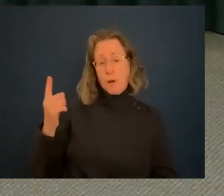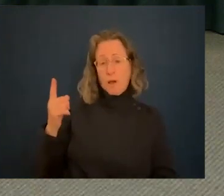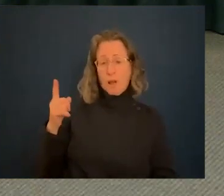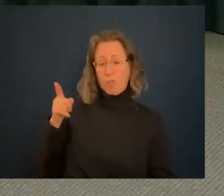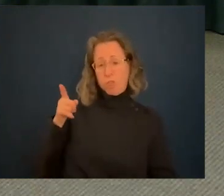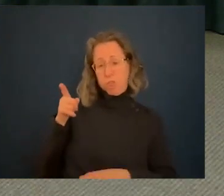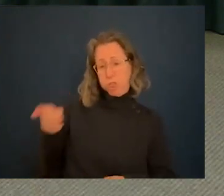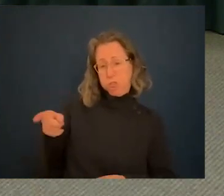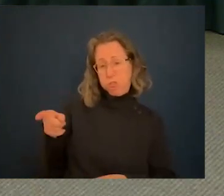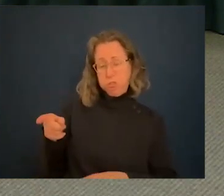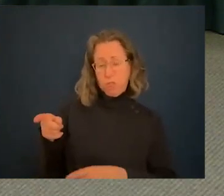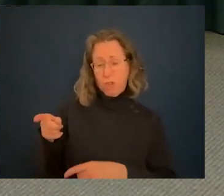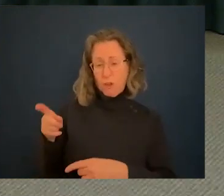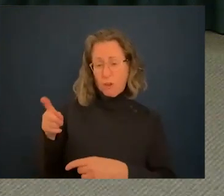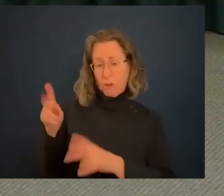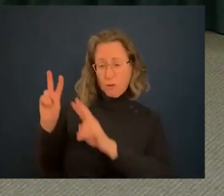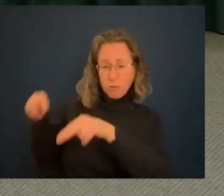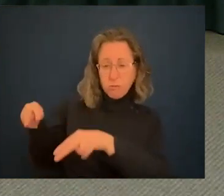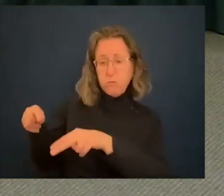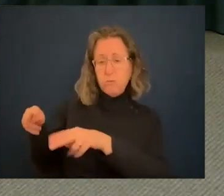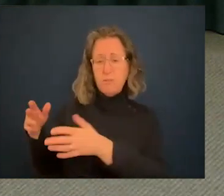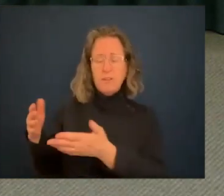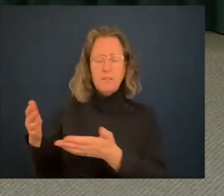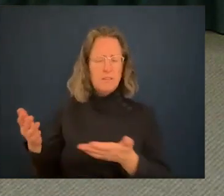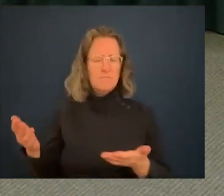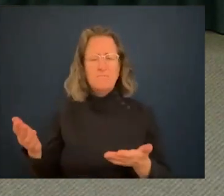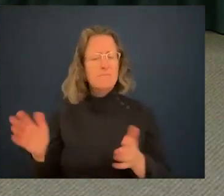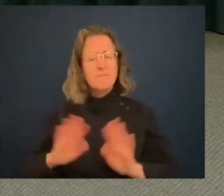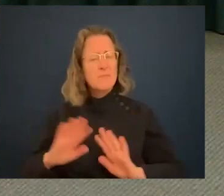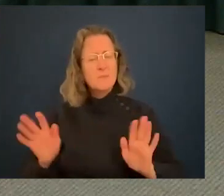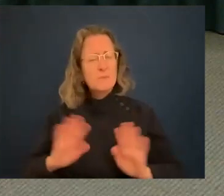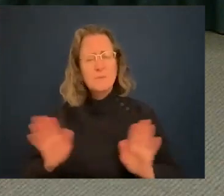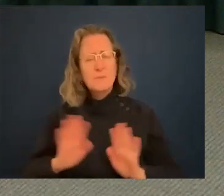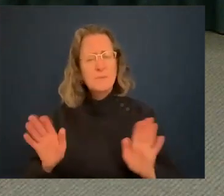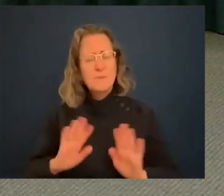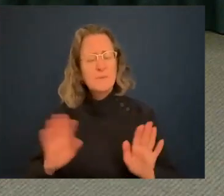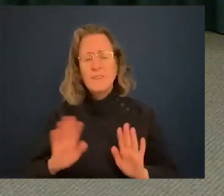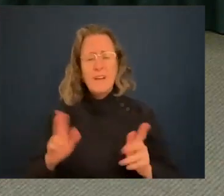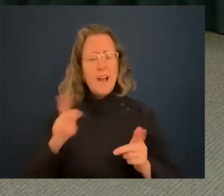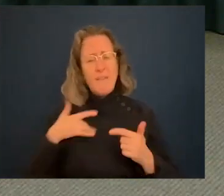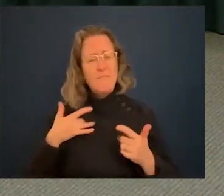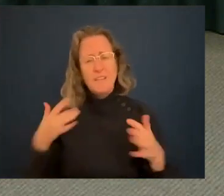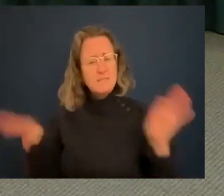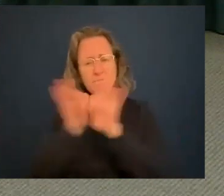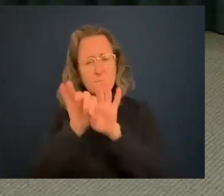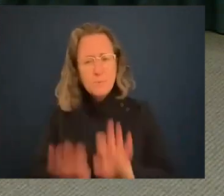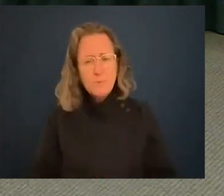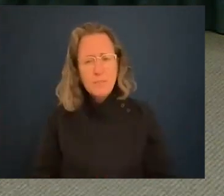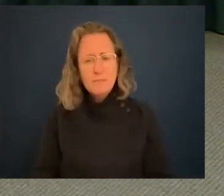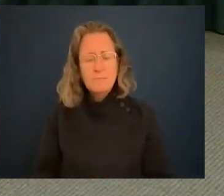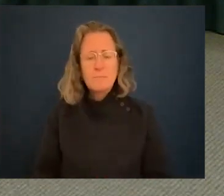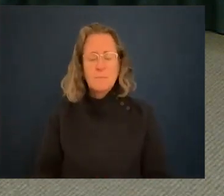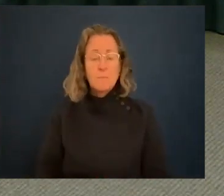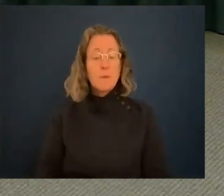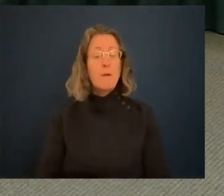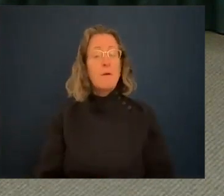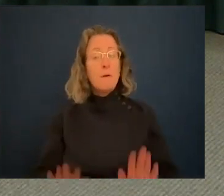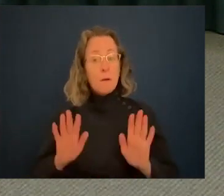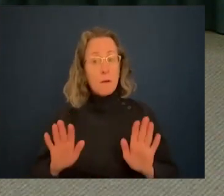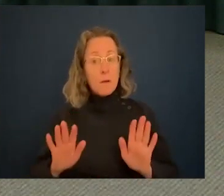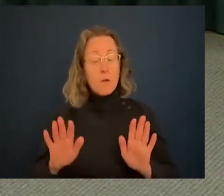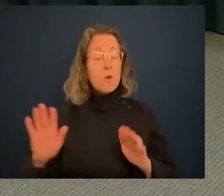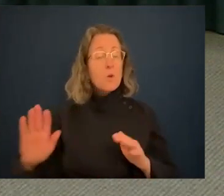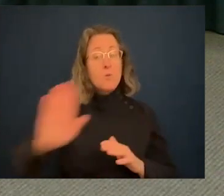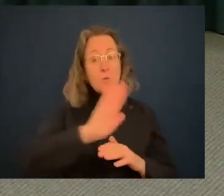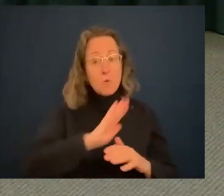be our partner and uh there needs to be Paramount here uh I'm not in disagreement with all the